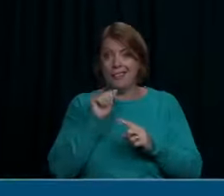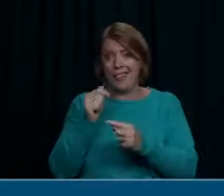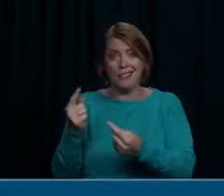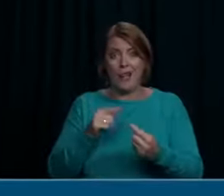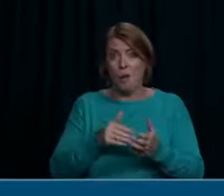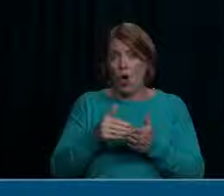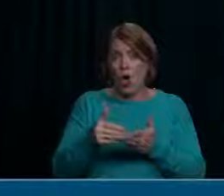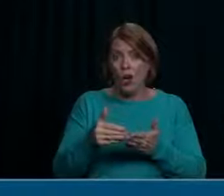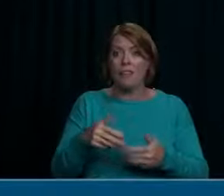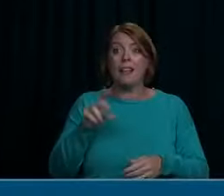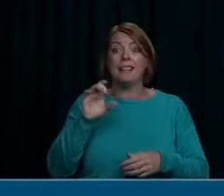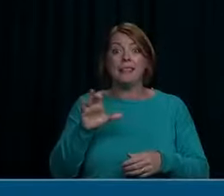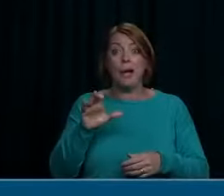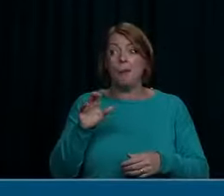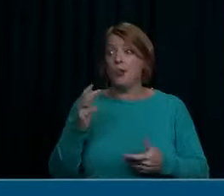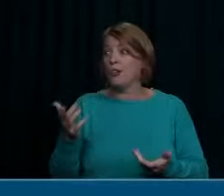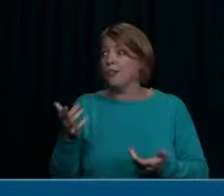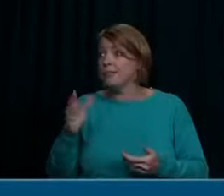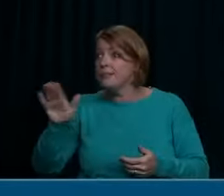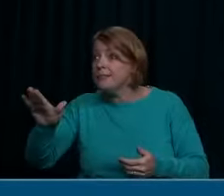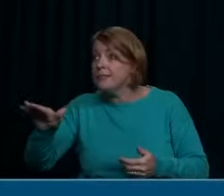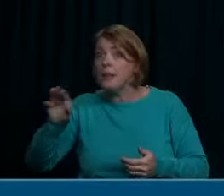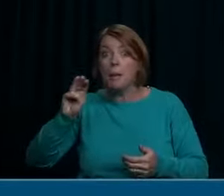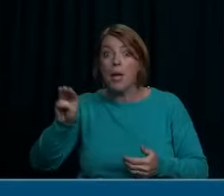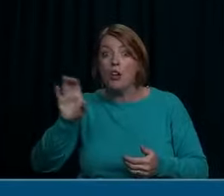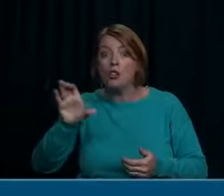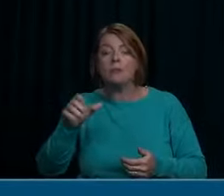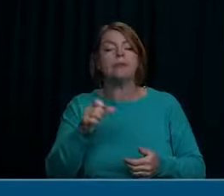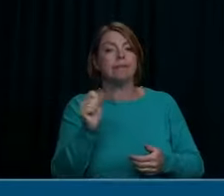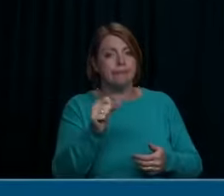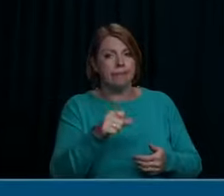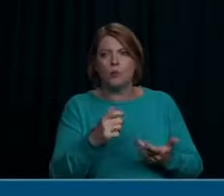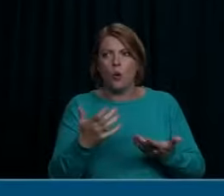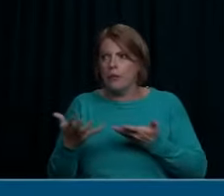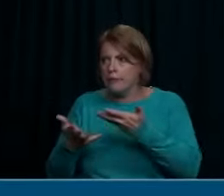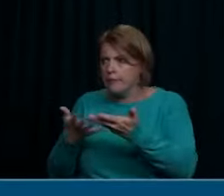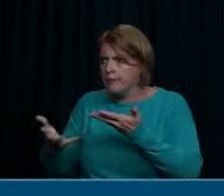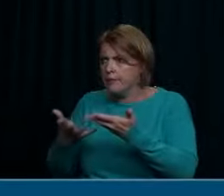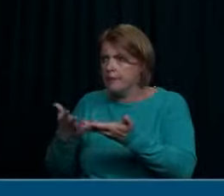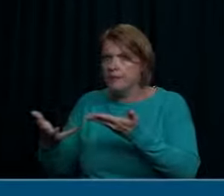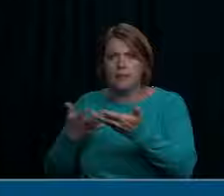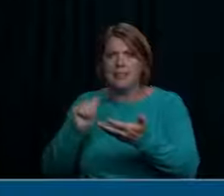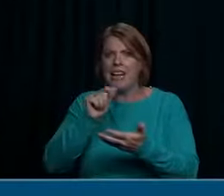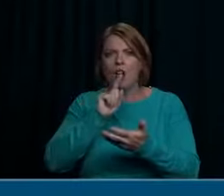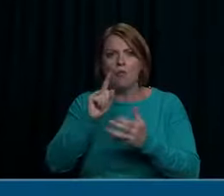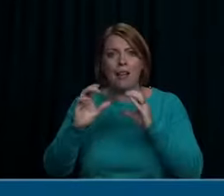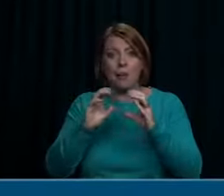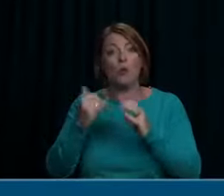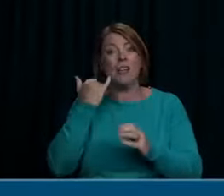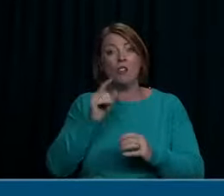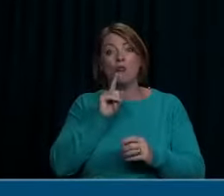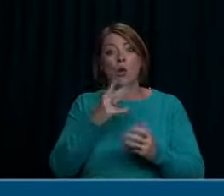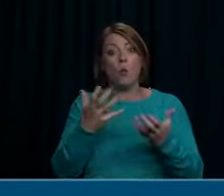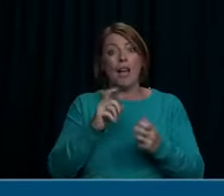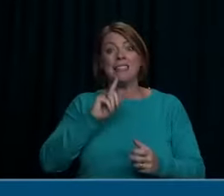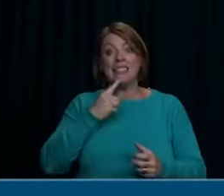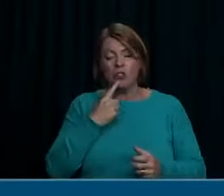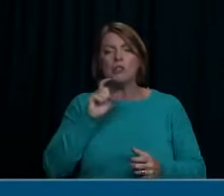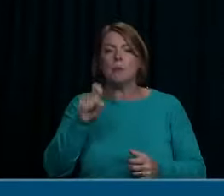December, hey, Merry Christmas. Again, yeah, back at you. So if we're going to be serious about what we do, we need to have